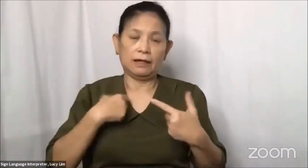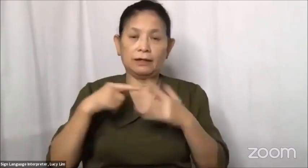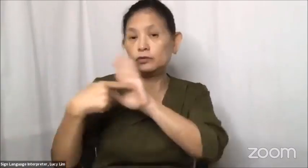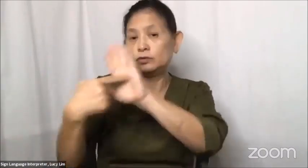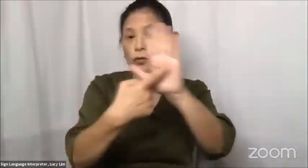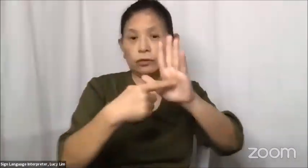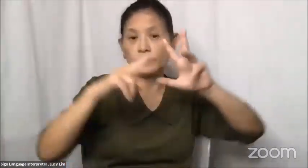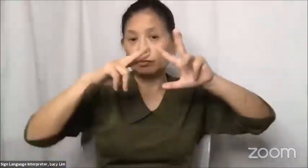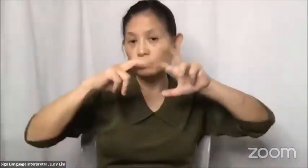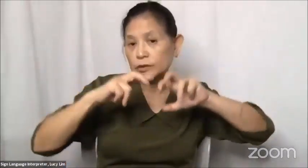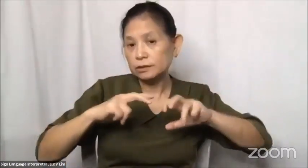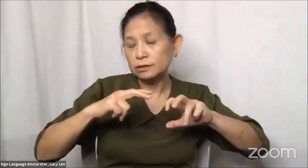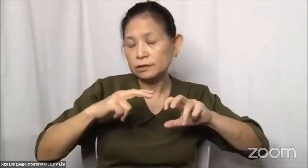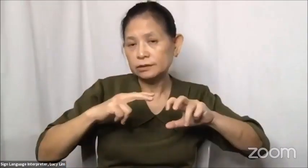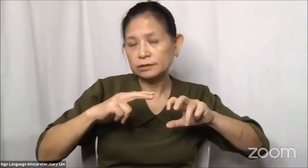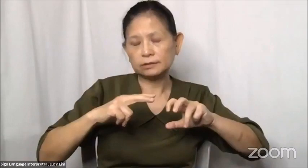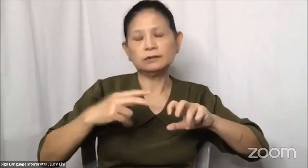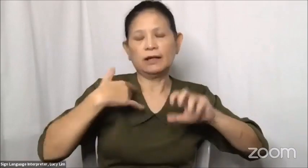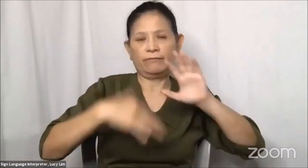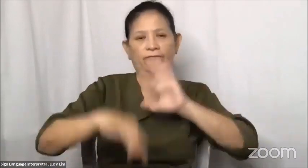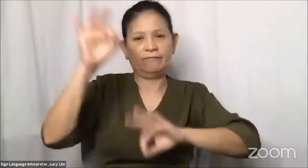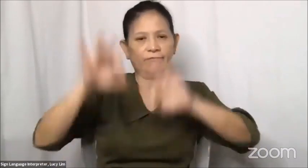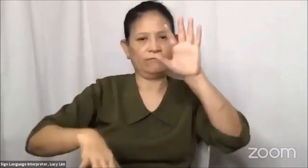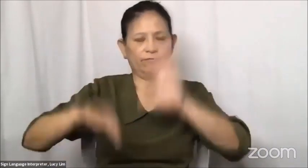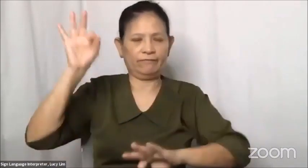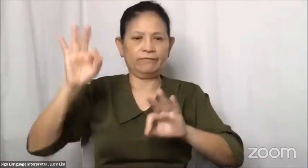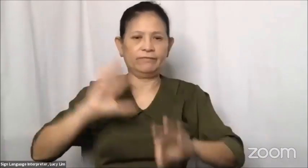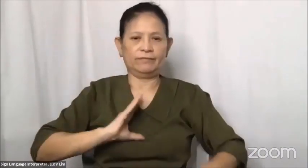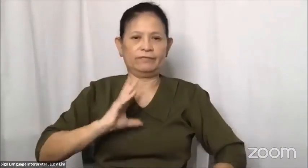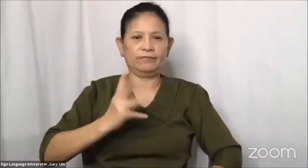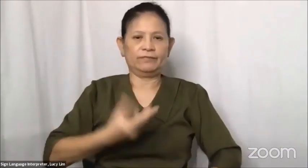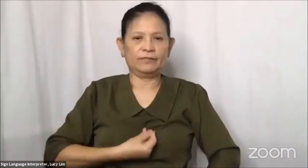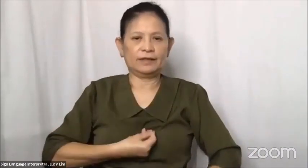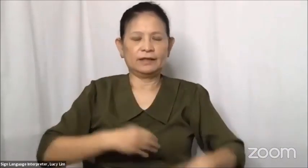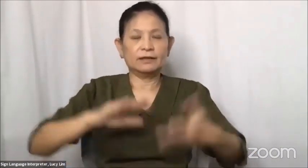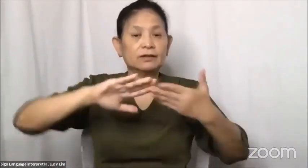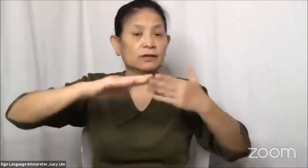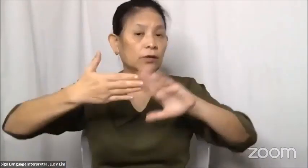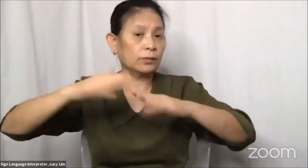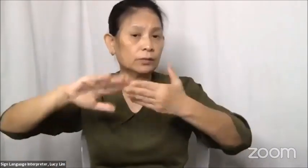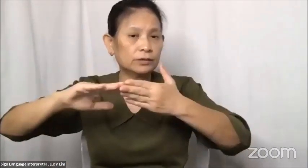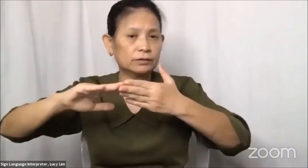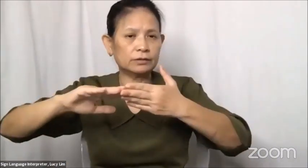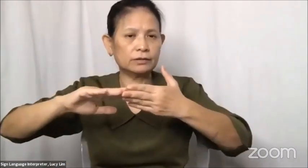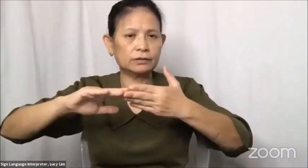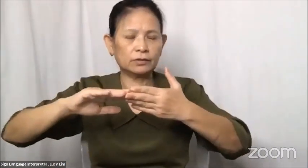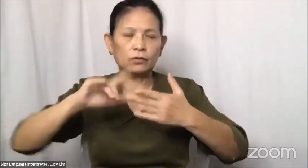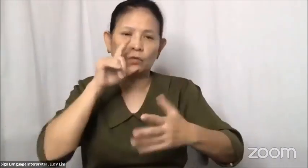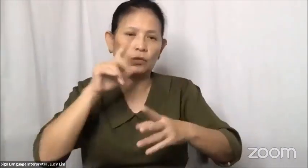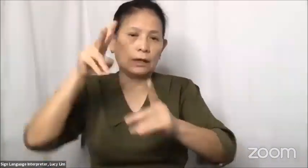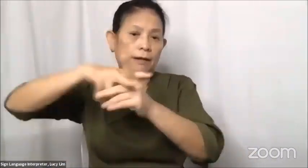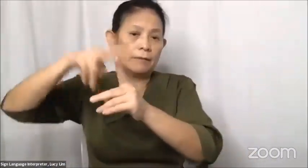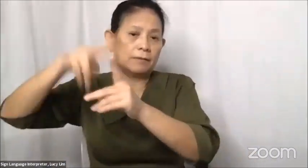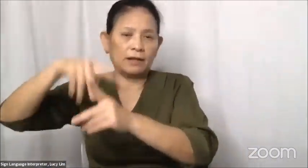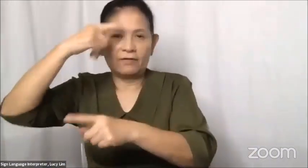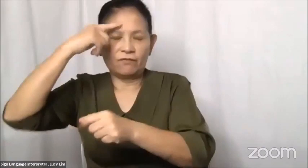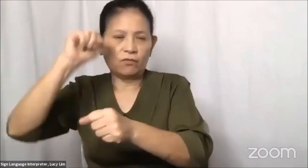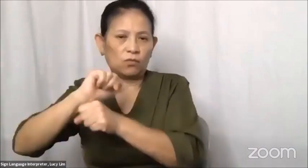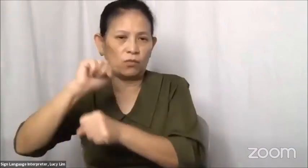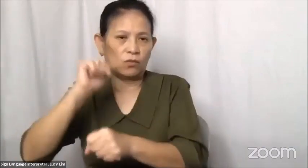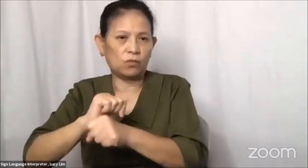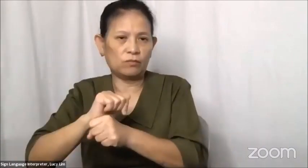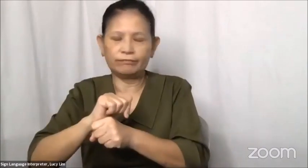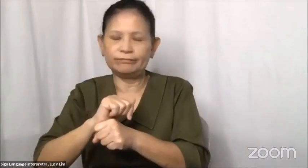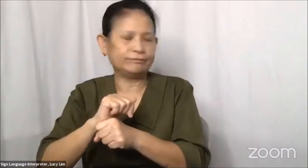has found that a transgender community who applied for work has been